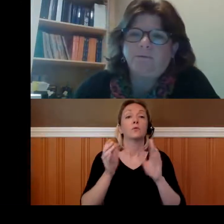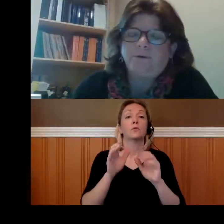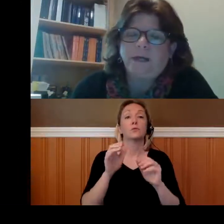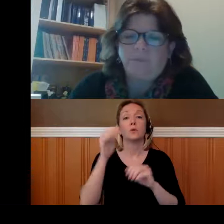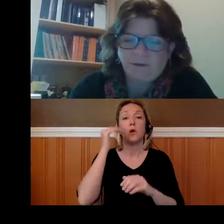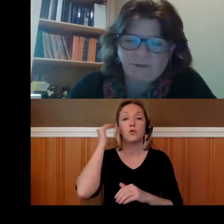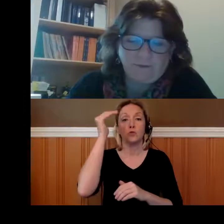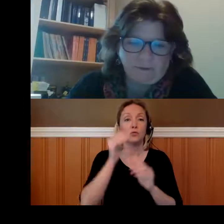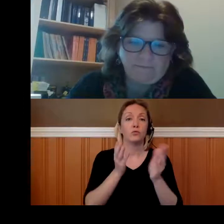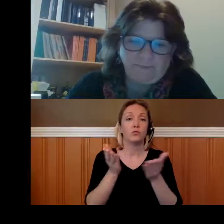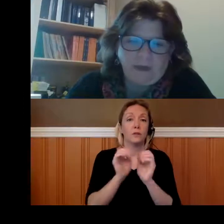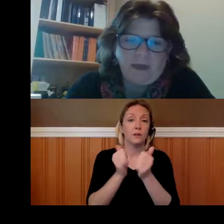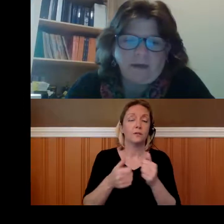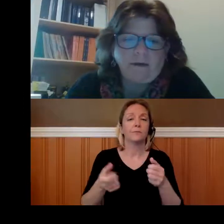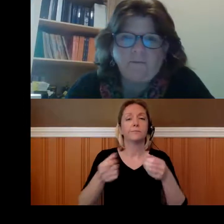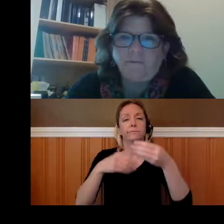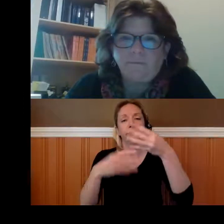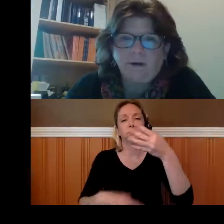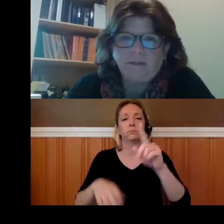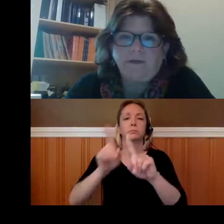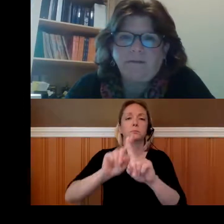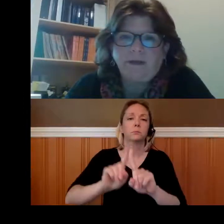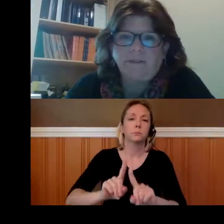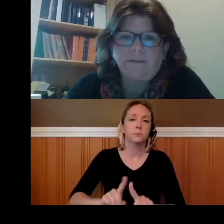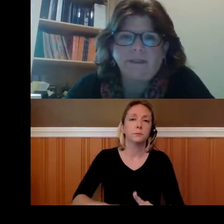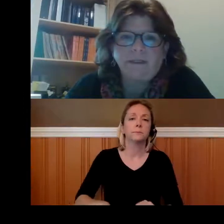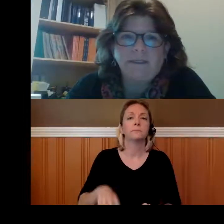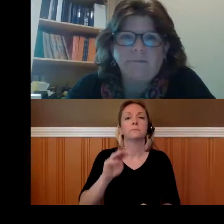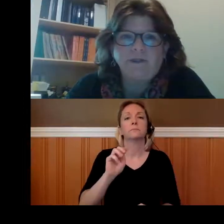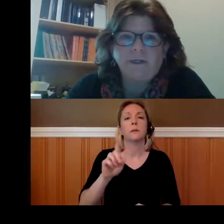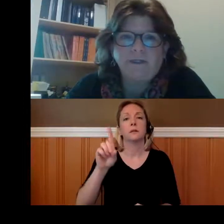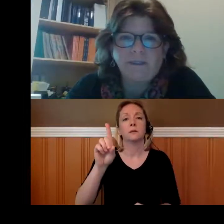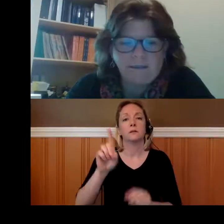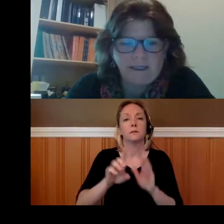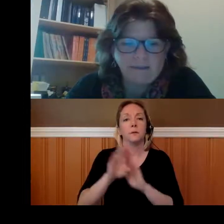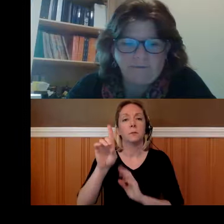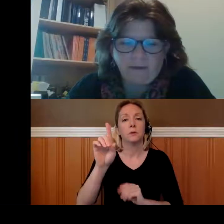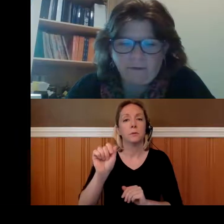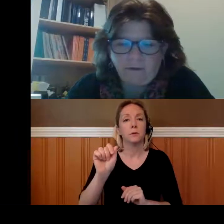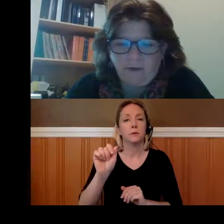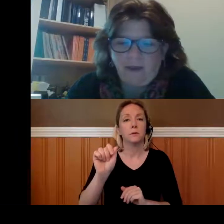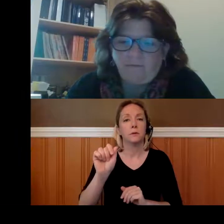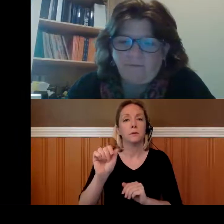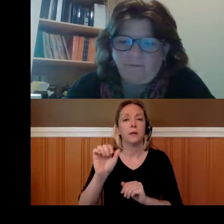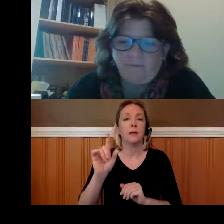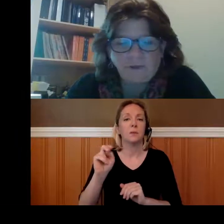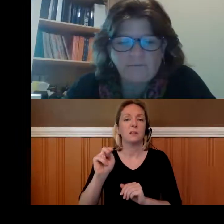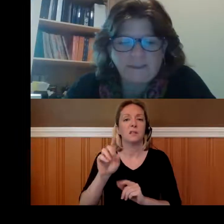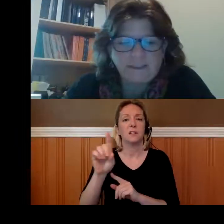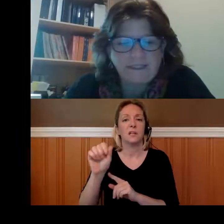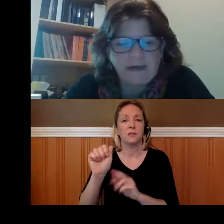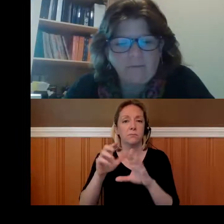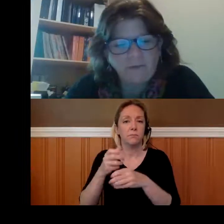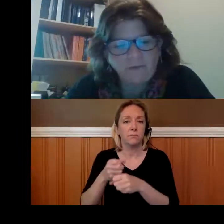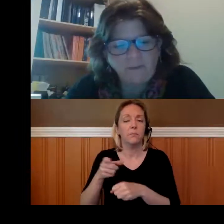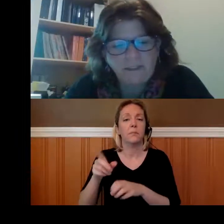to help our students. The Maryland Developmental Disabilities Administration is available. They're going to offer services